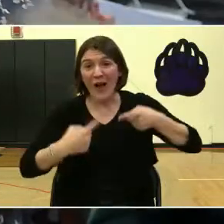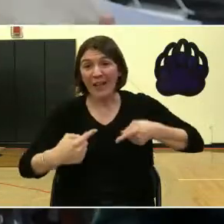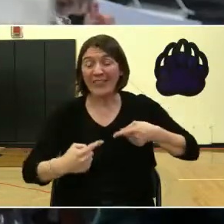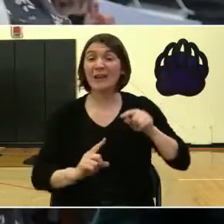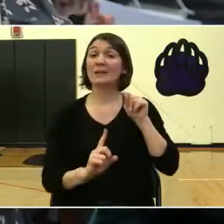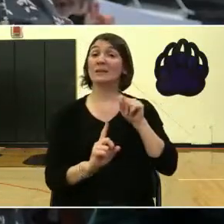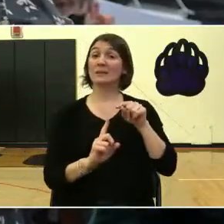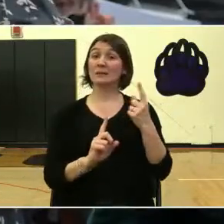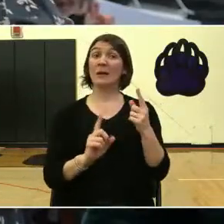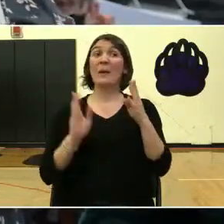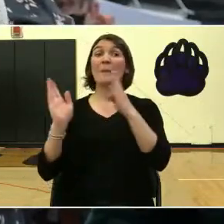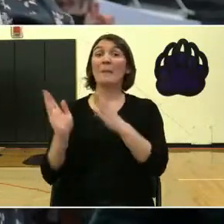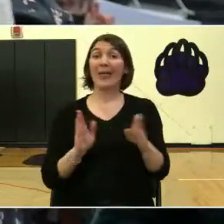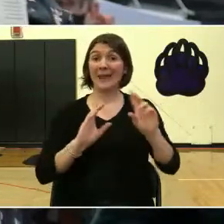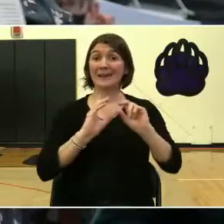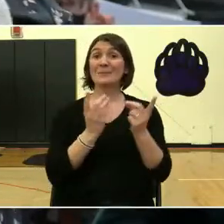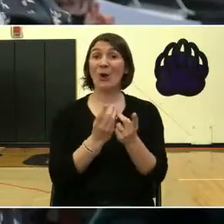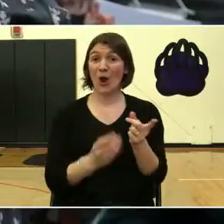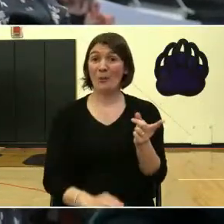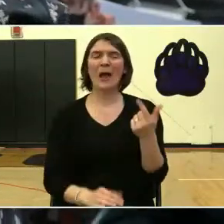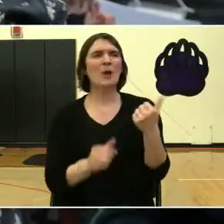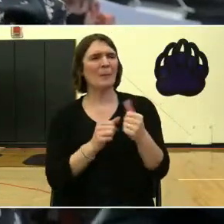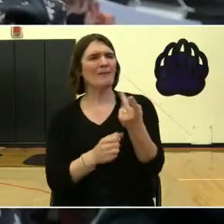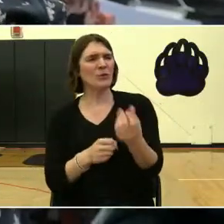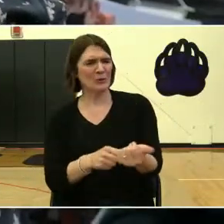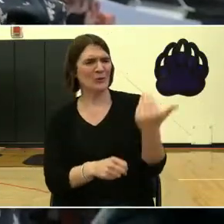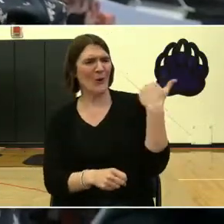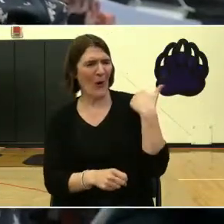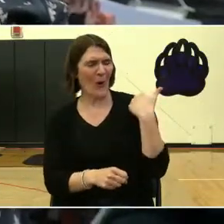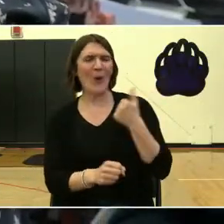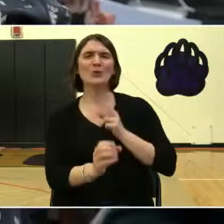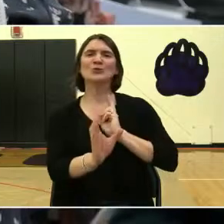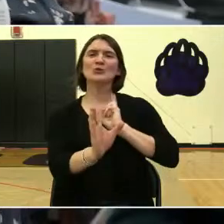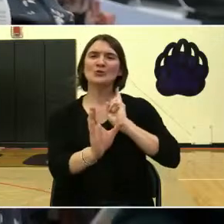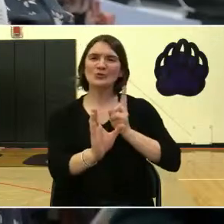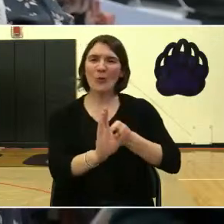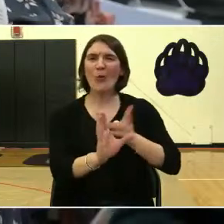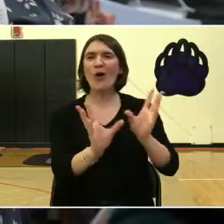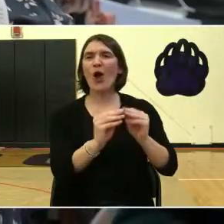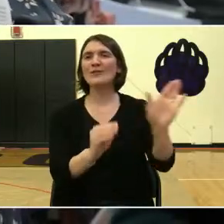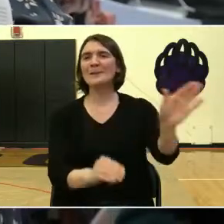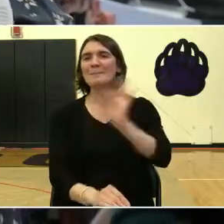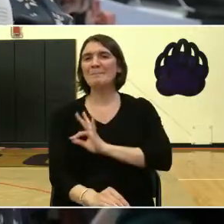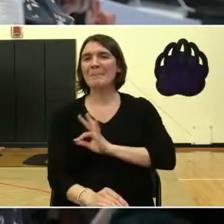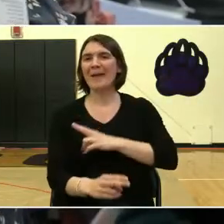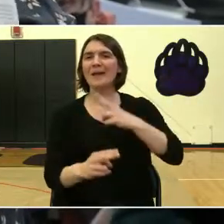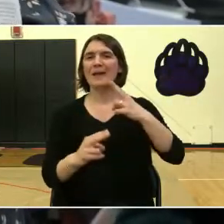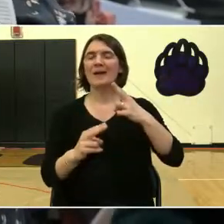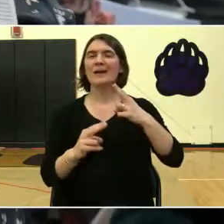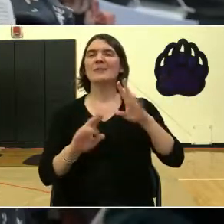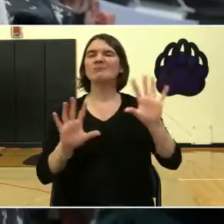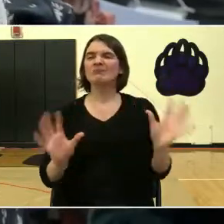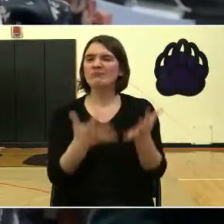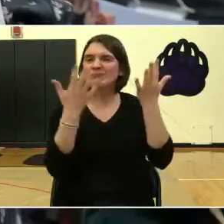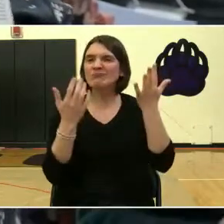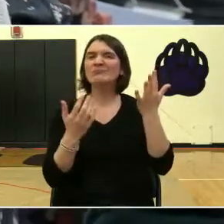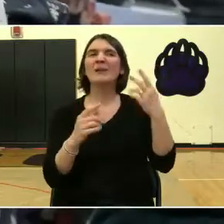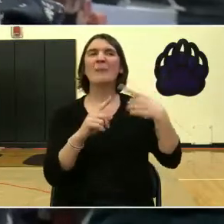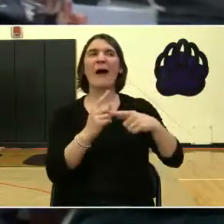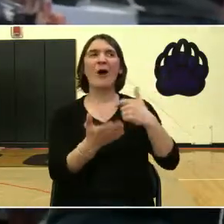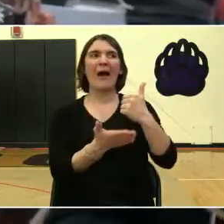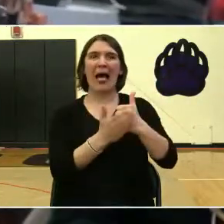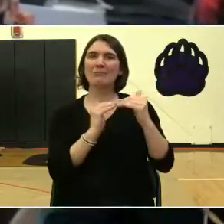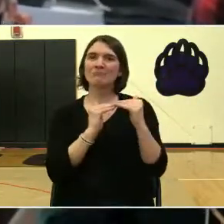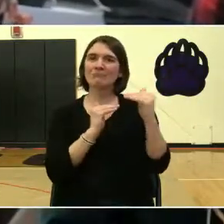one is uh the planning department a couple years ago I went to a a conference in Maine called grow smart main about um